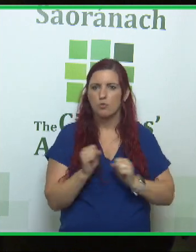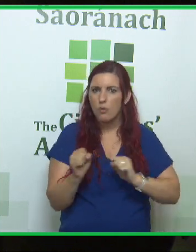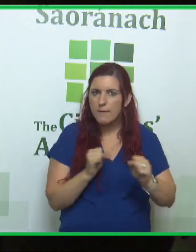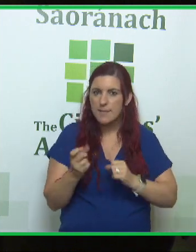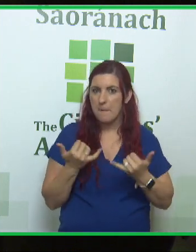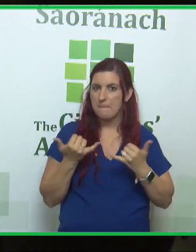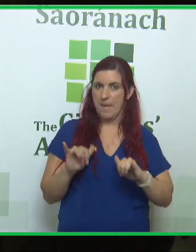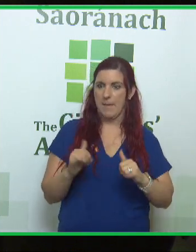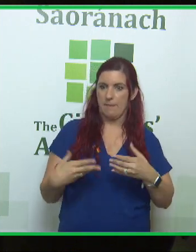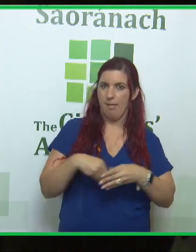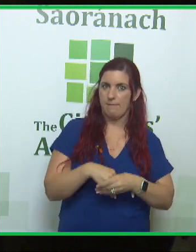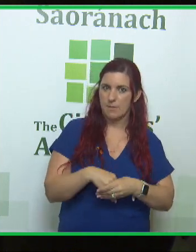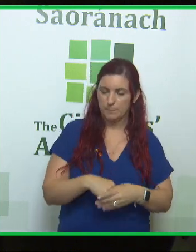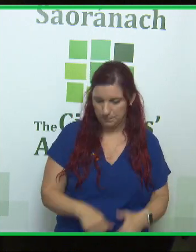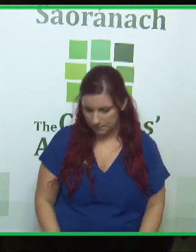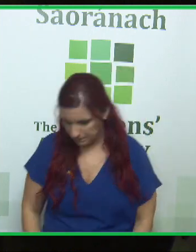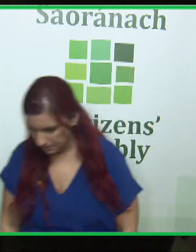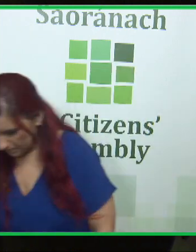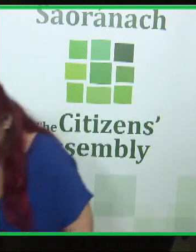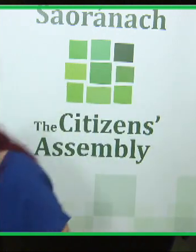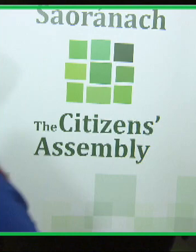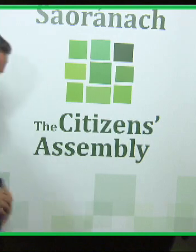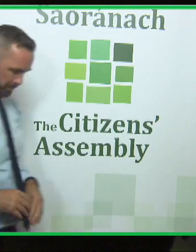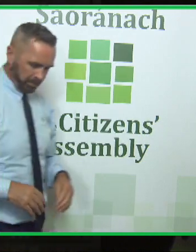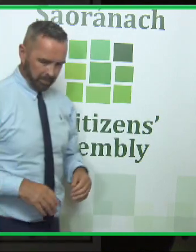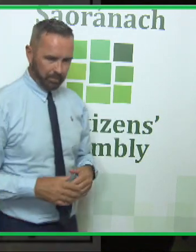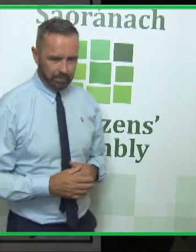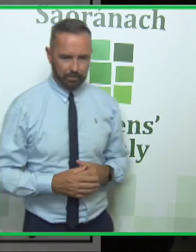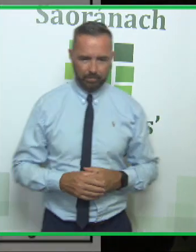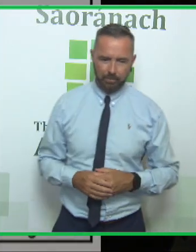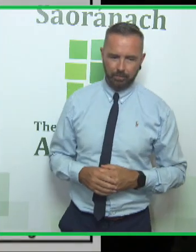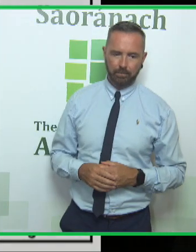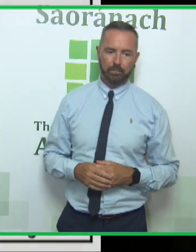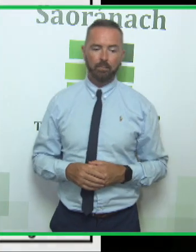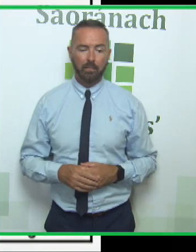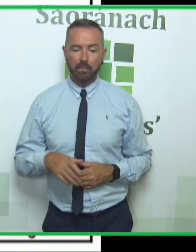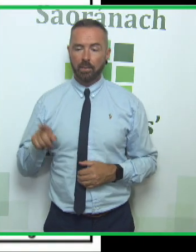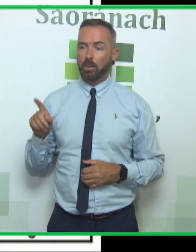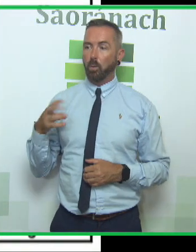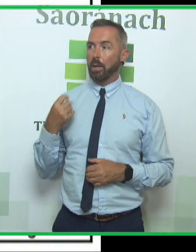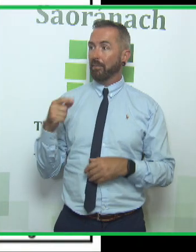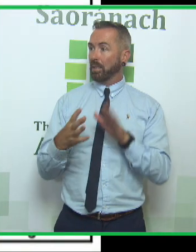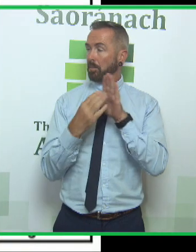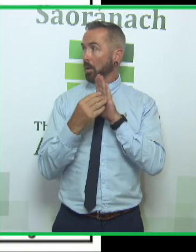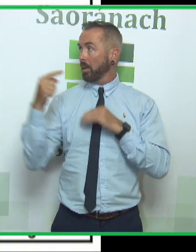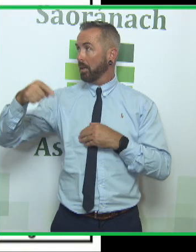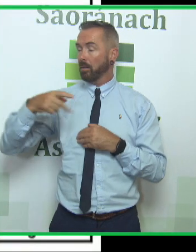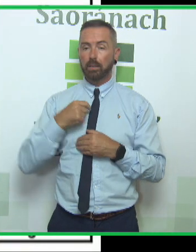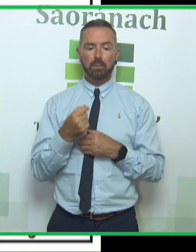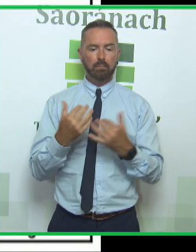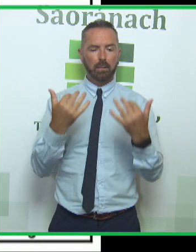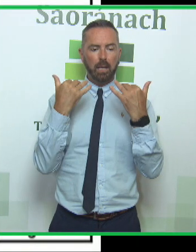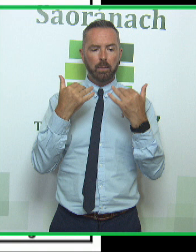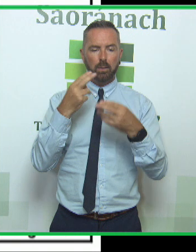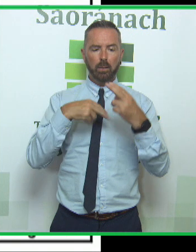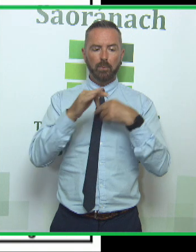that may be involved. Which is why we have this model here. And this is taken from what we call the